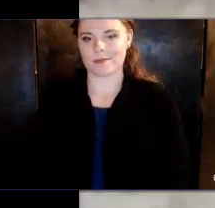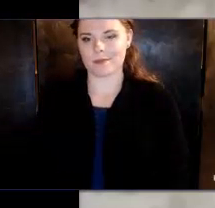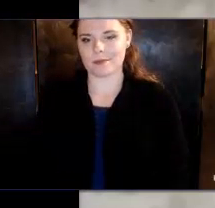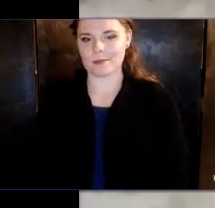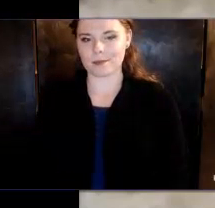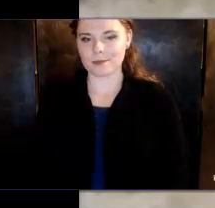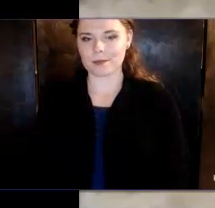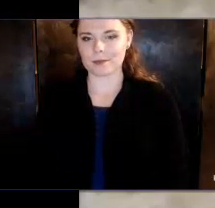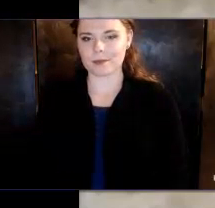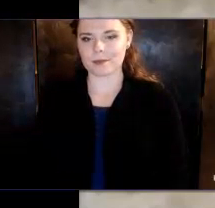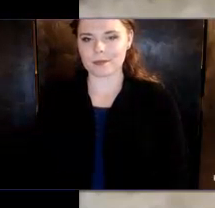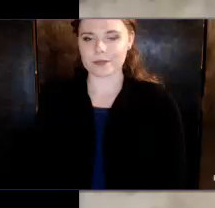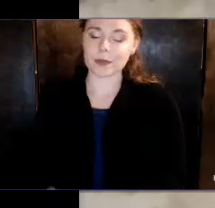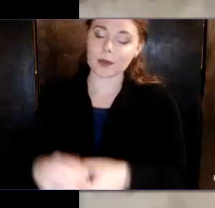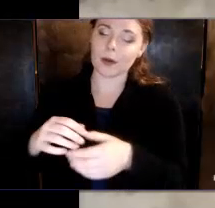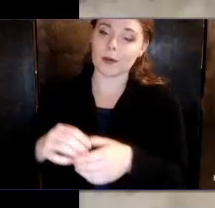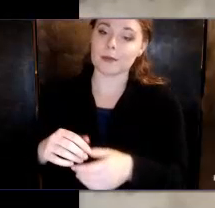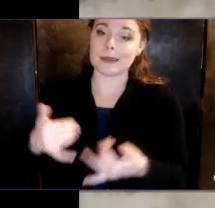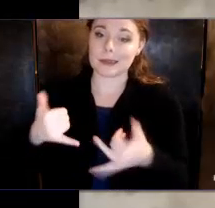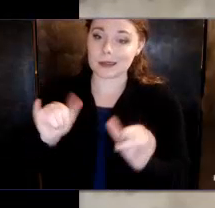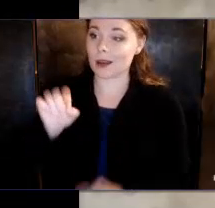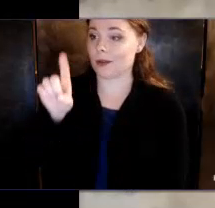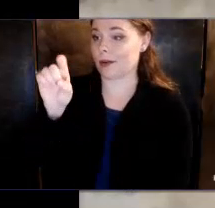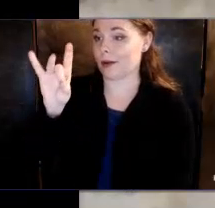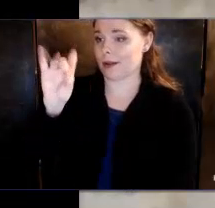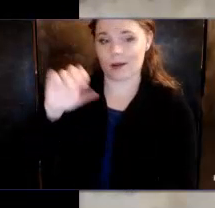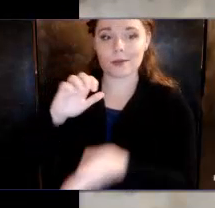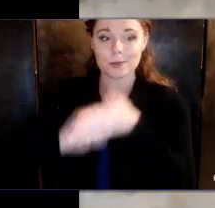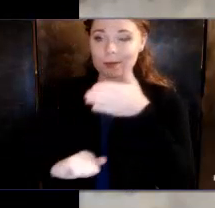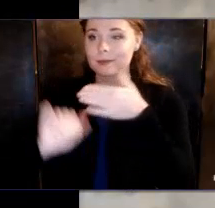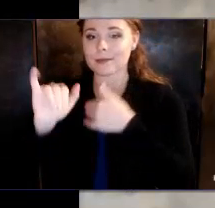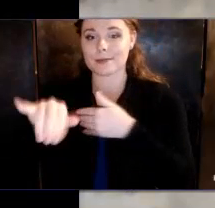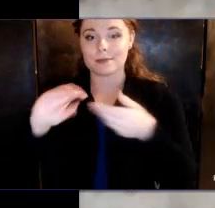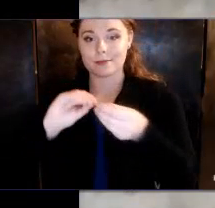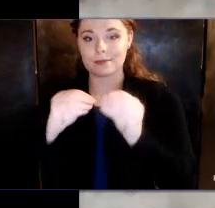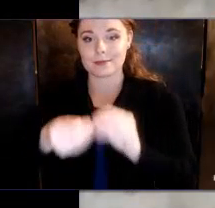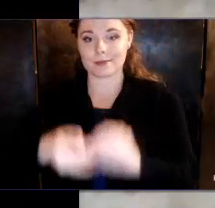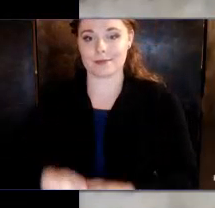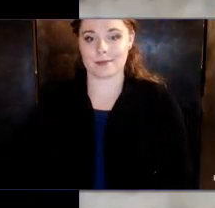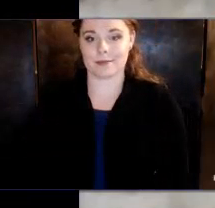And you're still subtracting from 180.